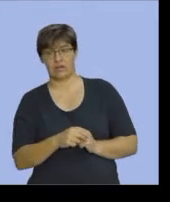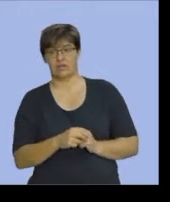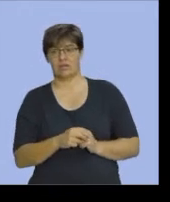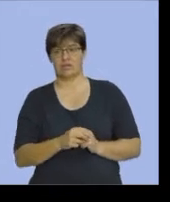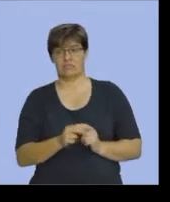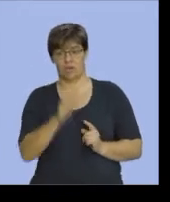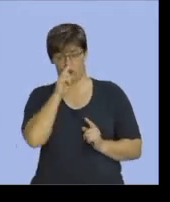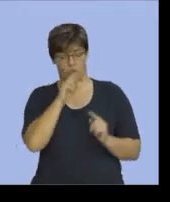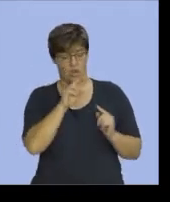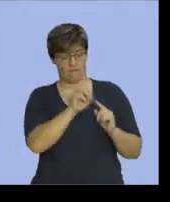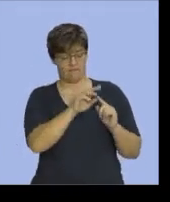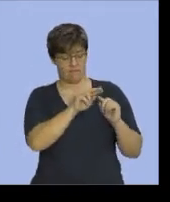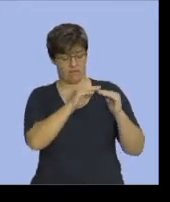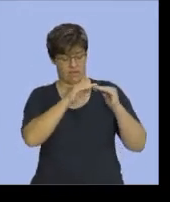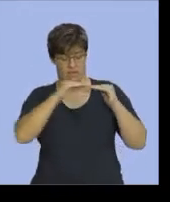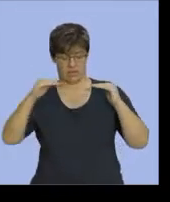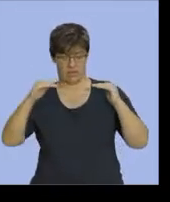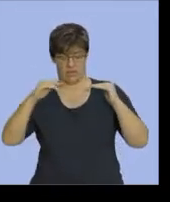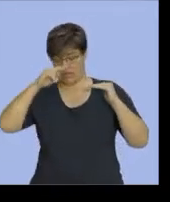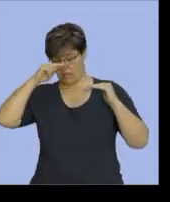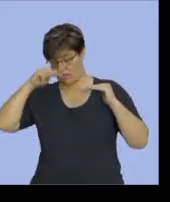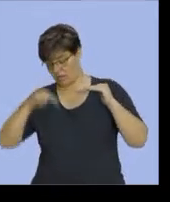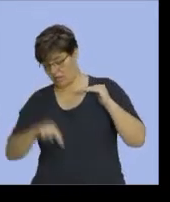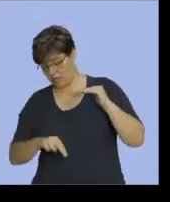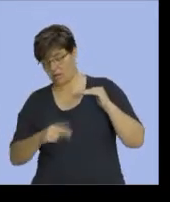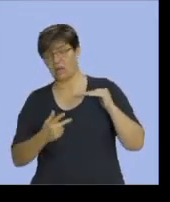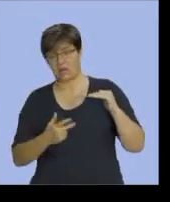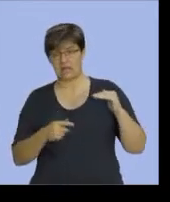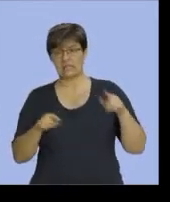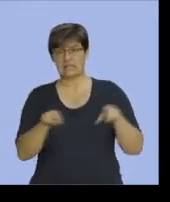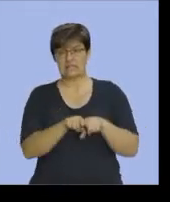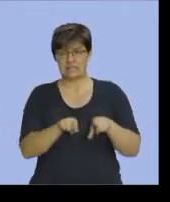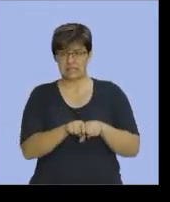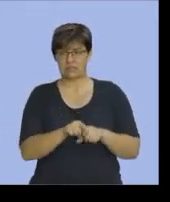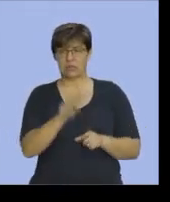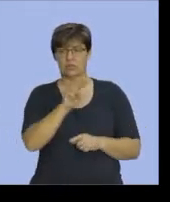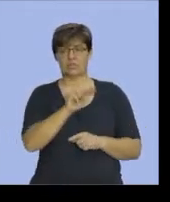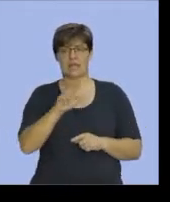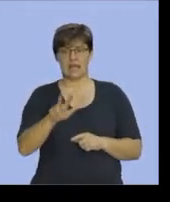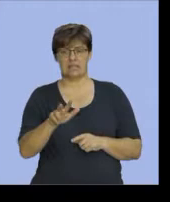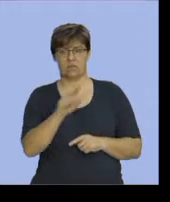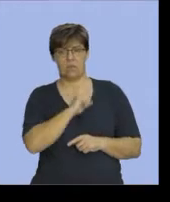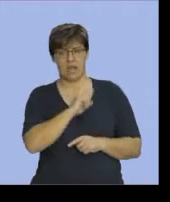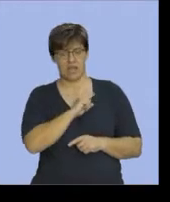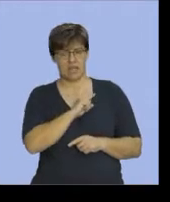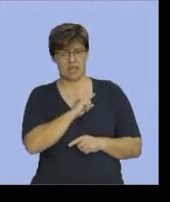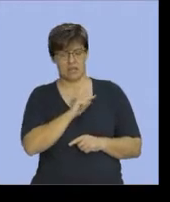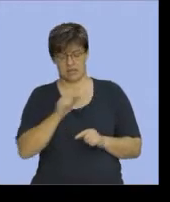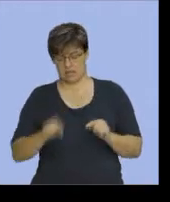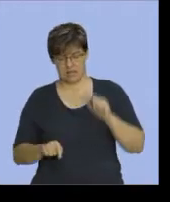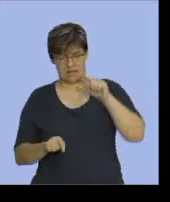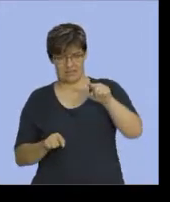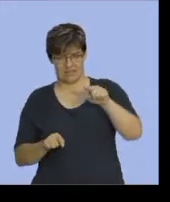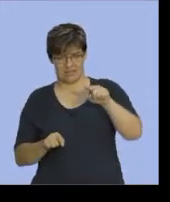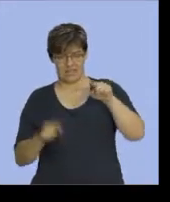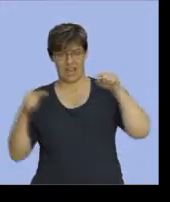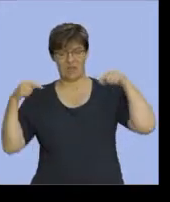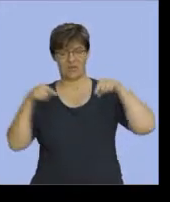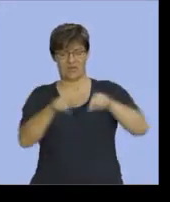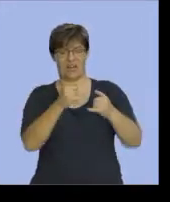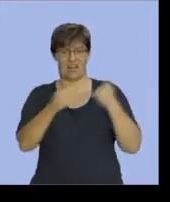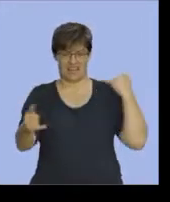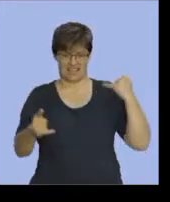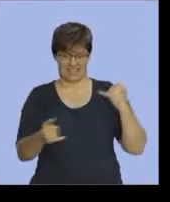from F here. And the reason why this is also the same as 28 degrees, because remember, these will